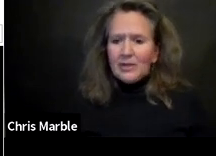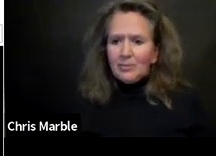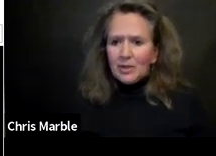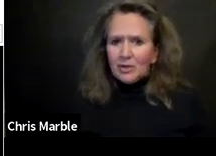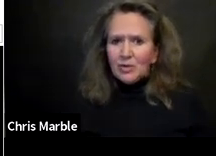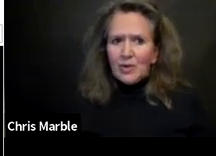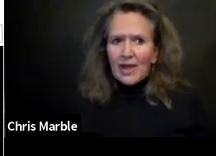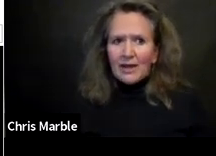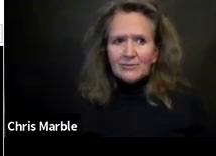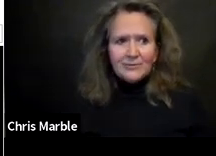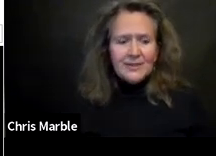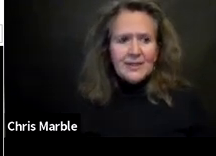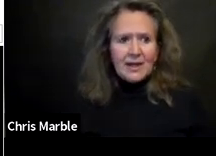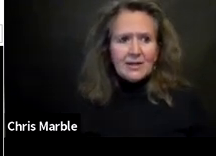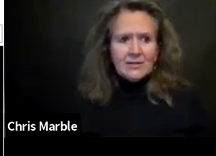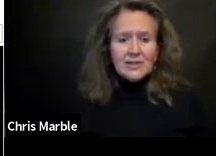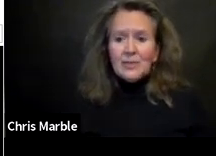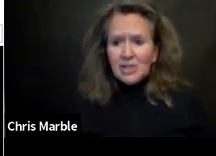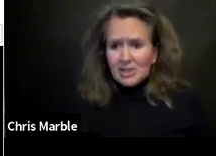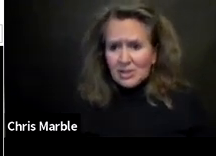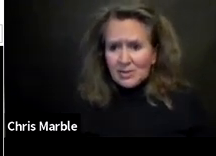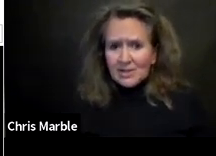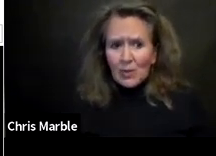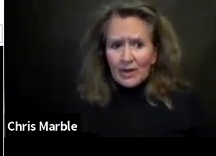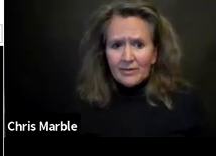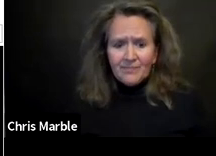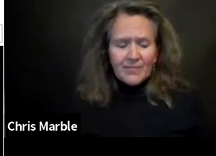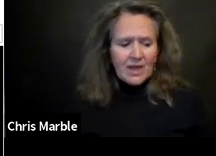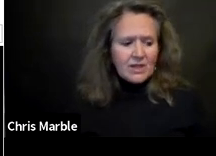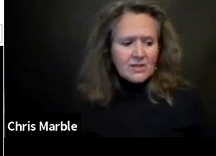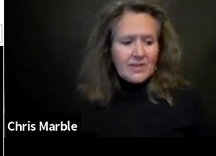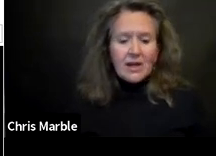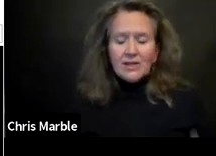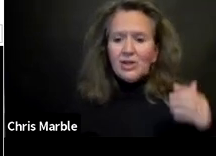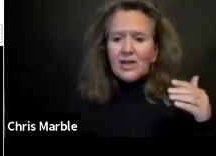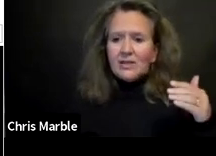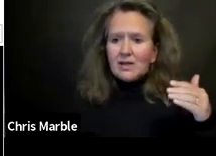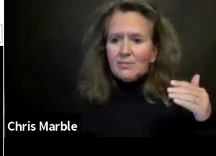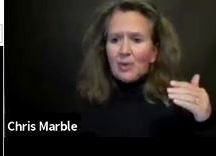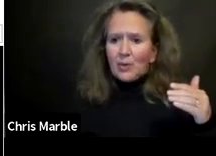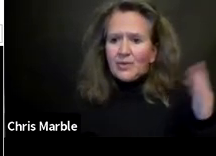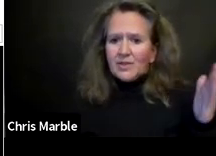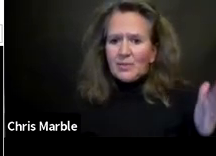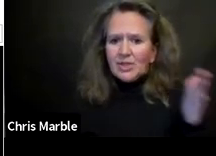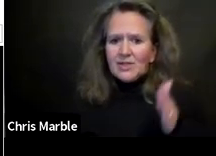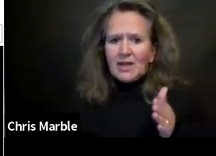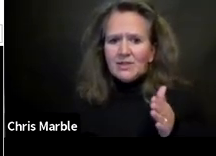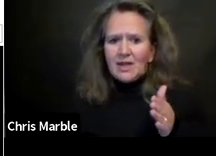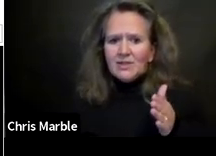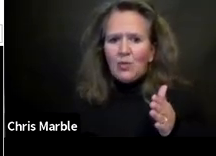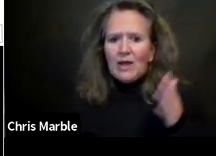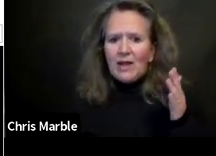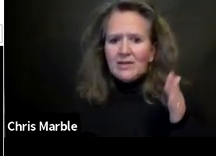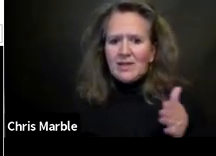for people who have speech issues as well, because it does both speech to